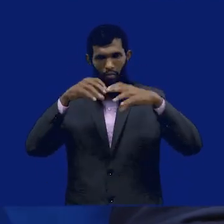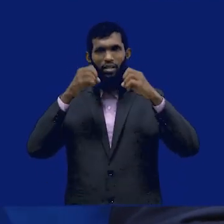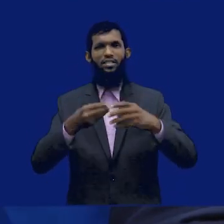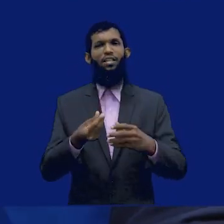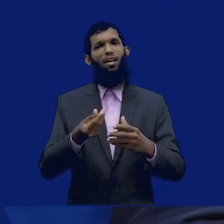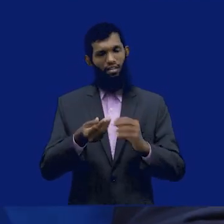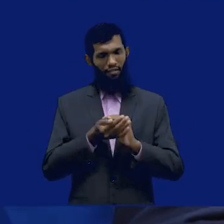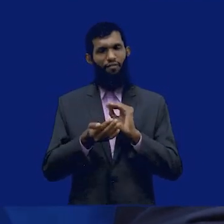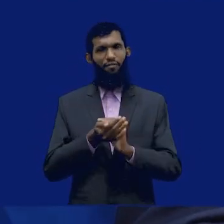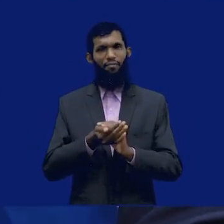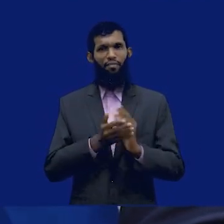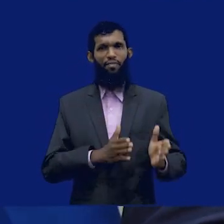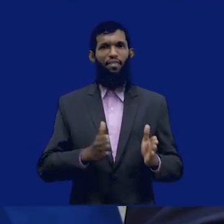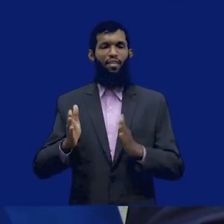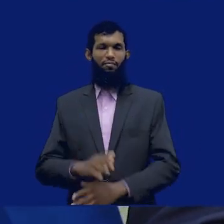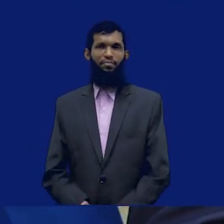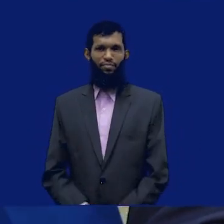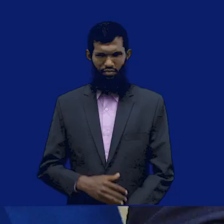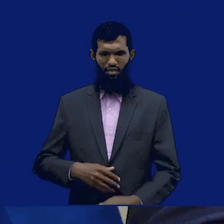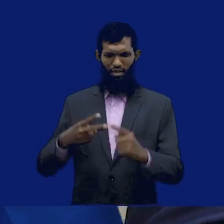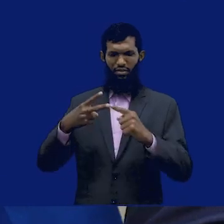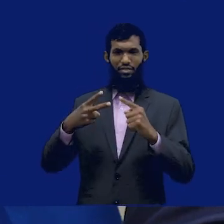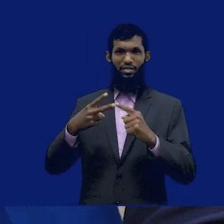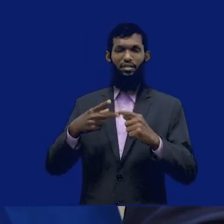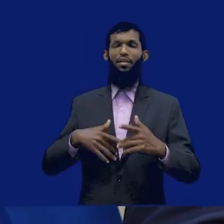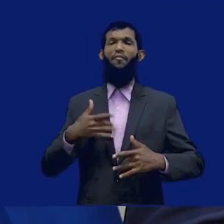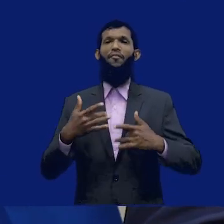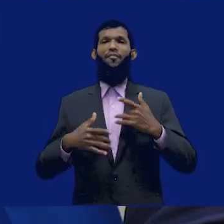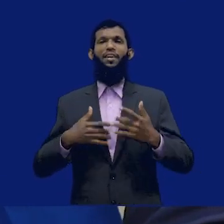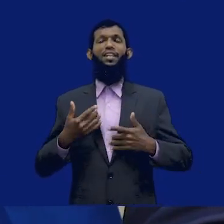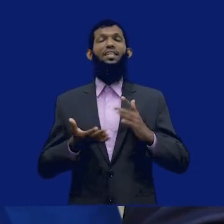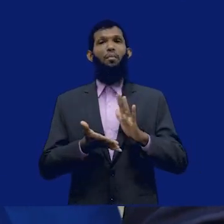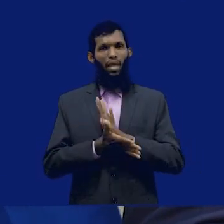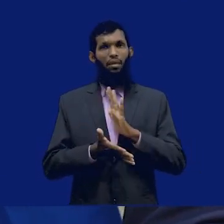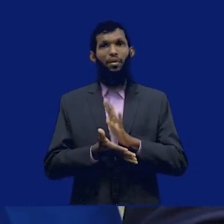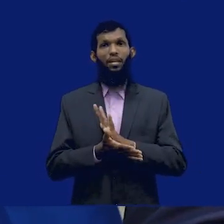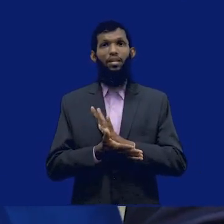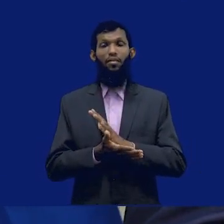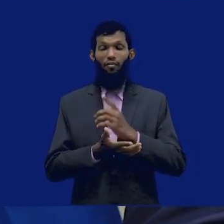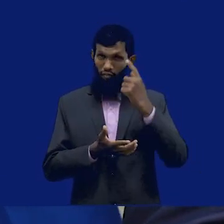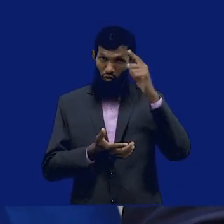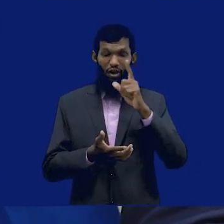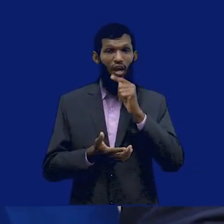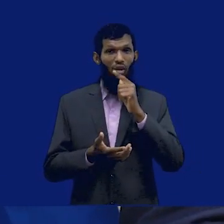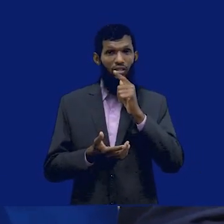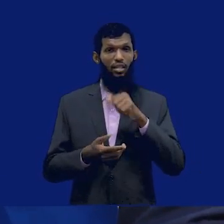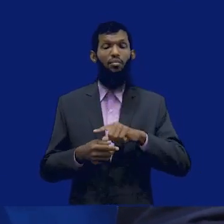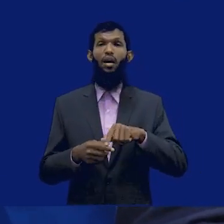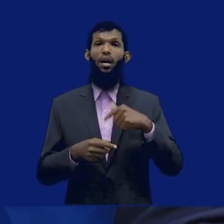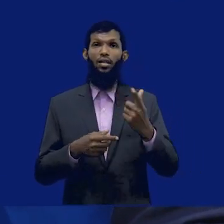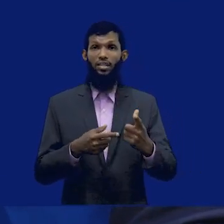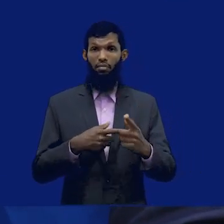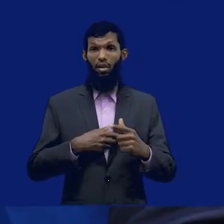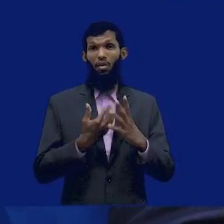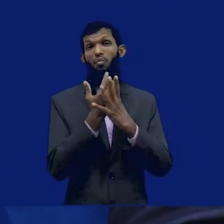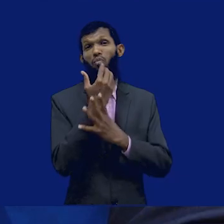Another purpose of zakat is the feeling of happiness and comfort and tranquility to those people, or in other